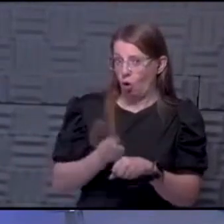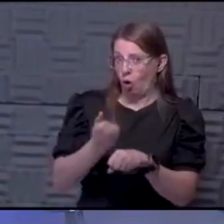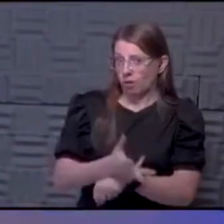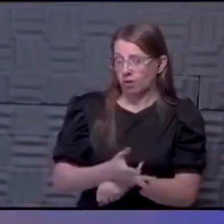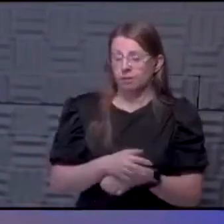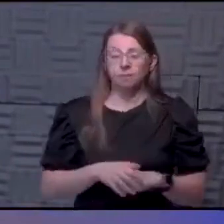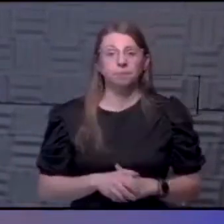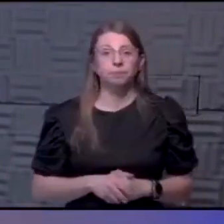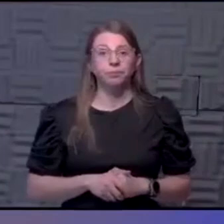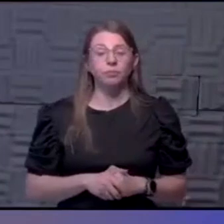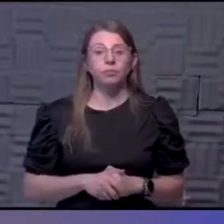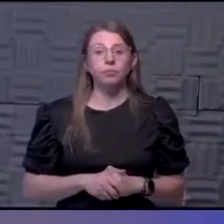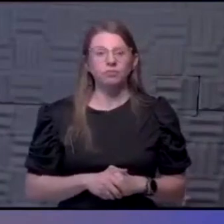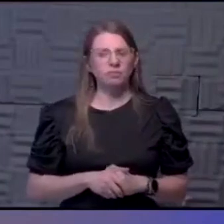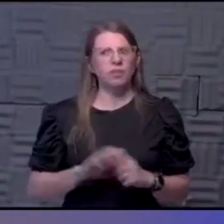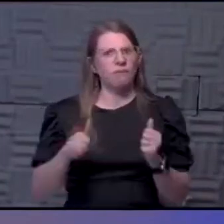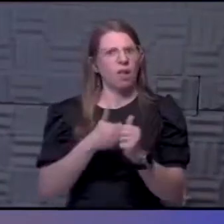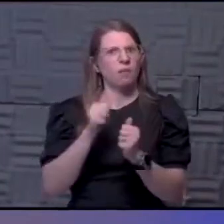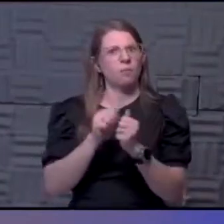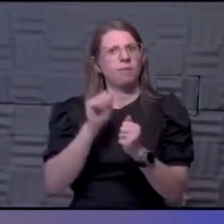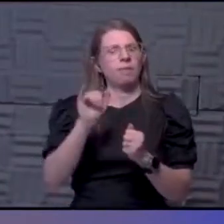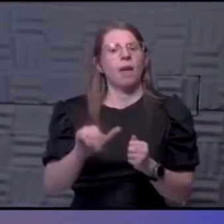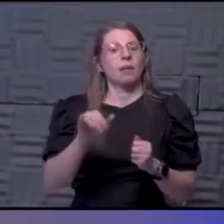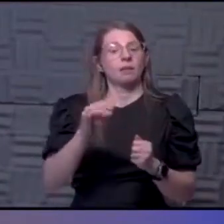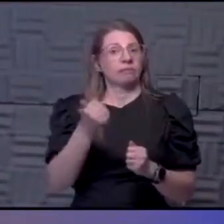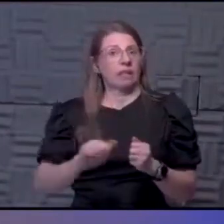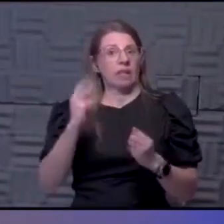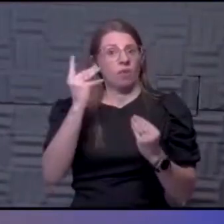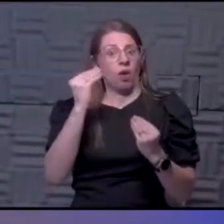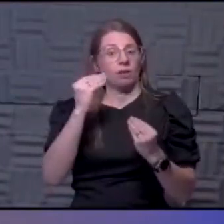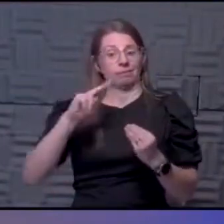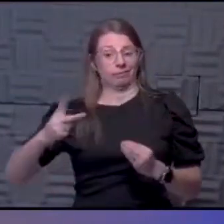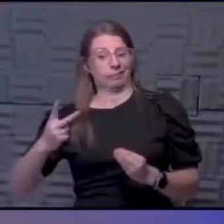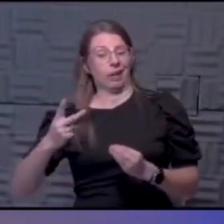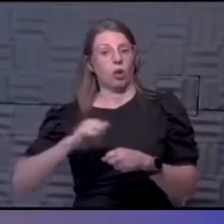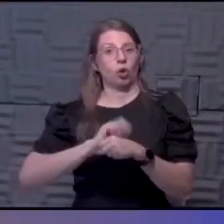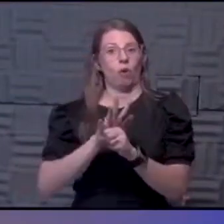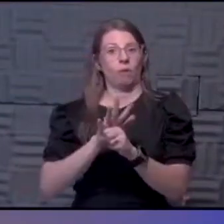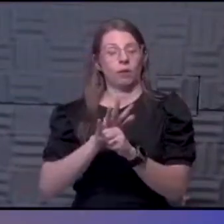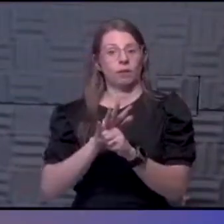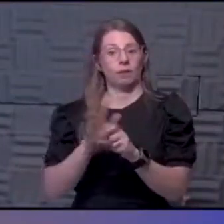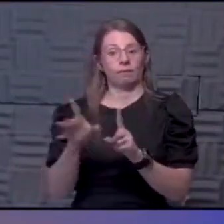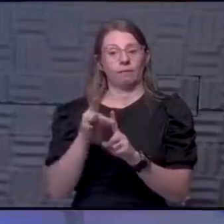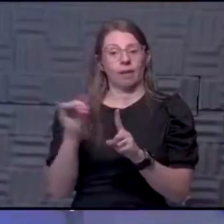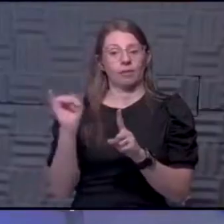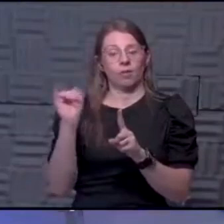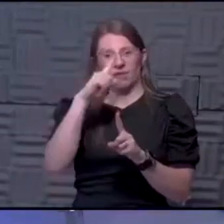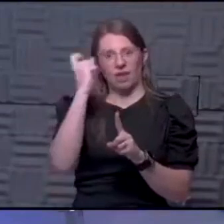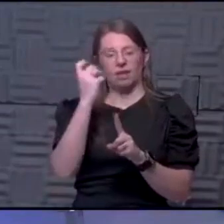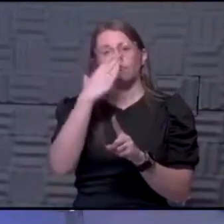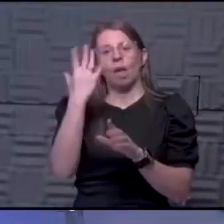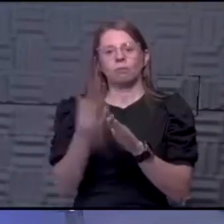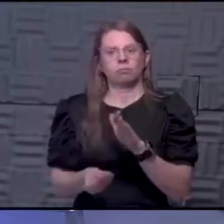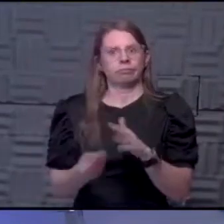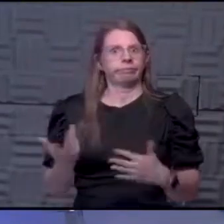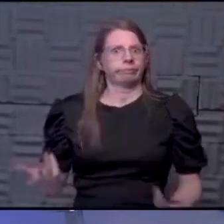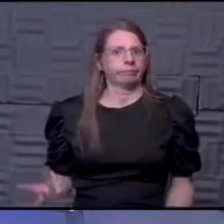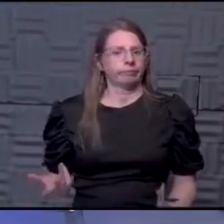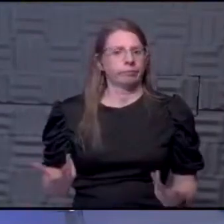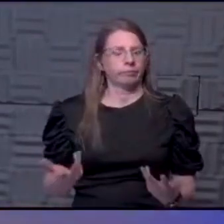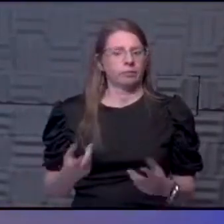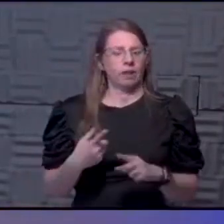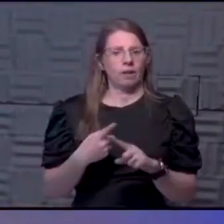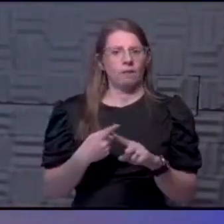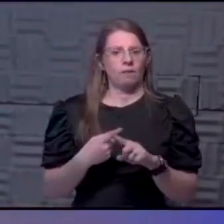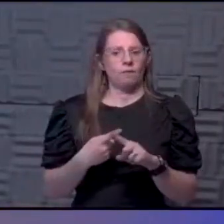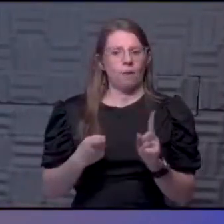question. Yeah. And I'm going to follow up with that. So any thoughts about that? Is a second COVID infection going to be more dangerous because you lost your sense of smell before? Yeah,